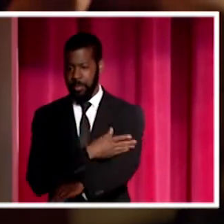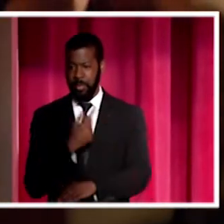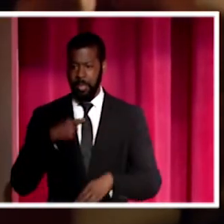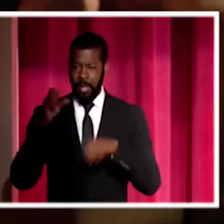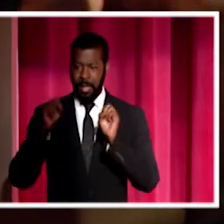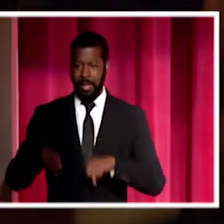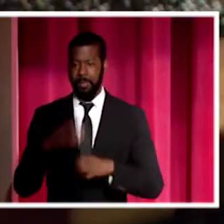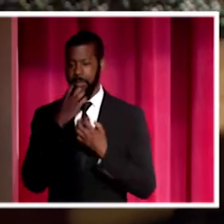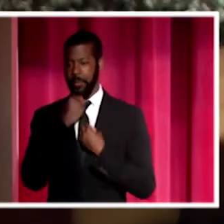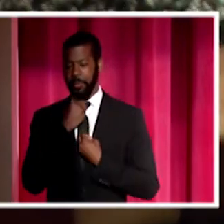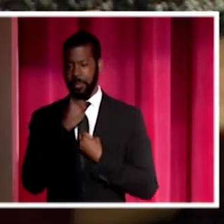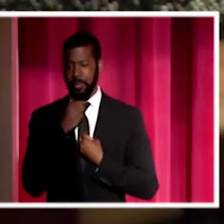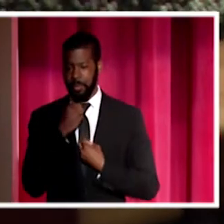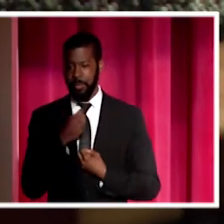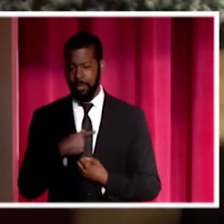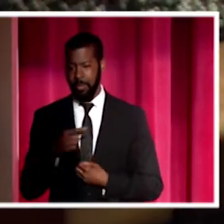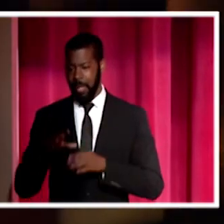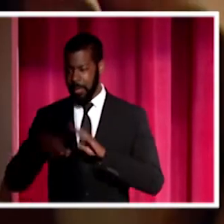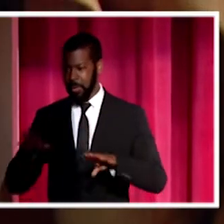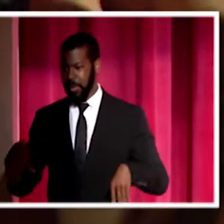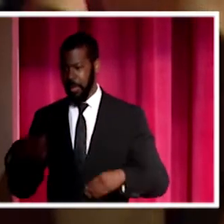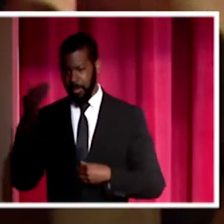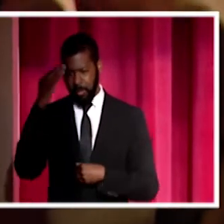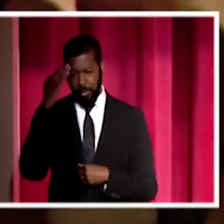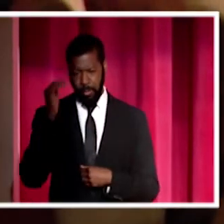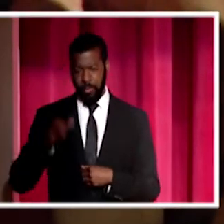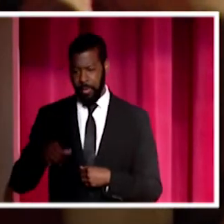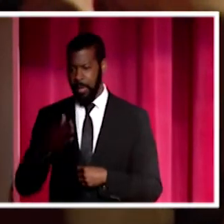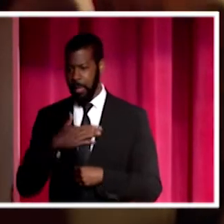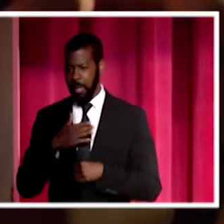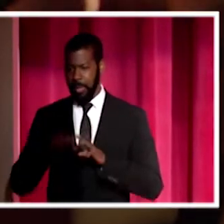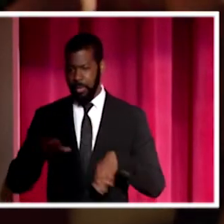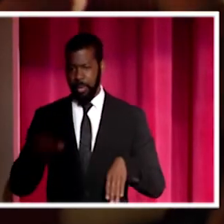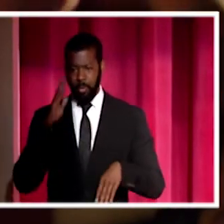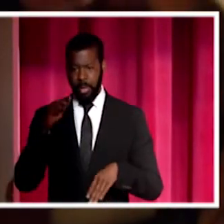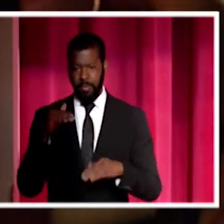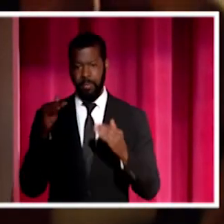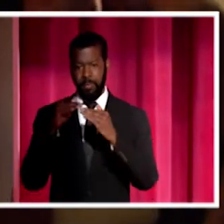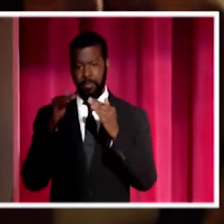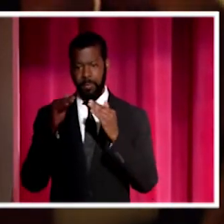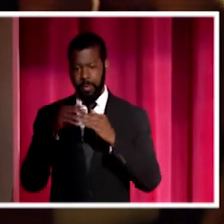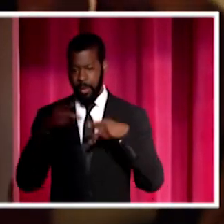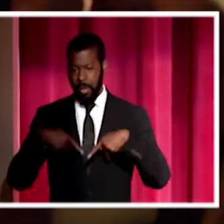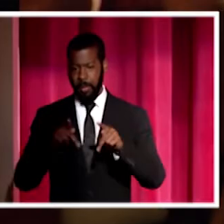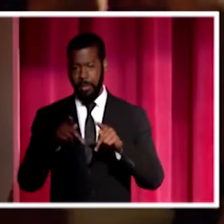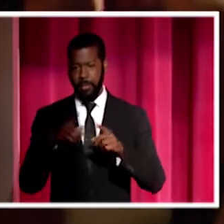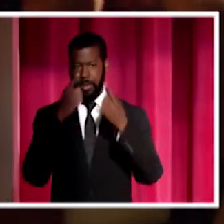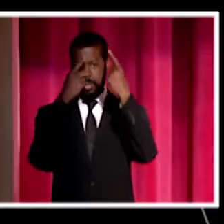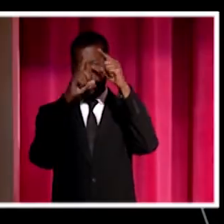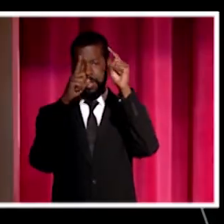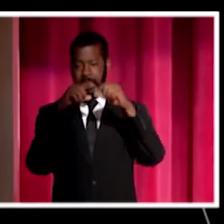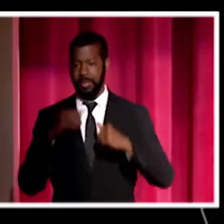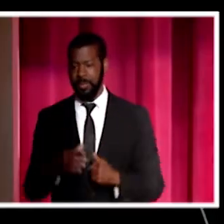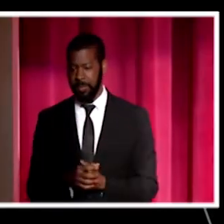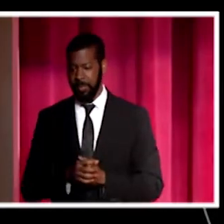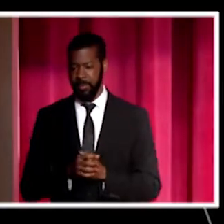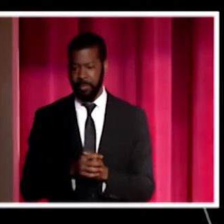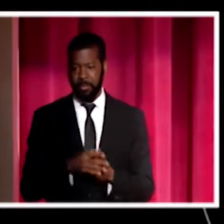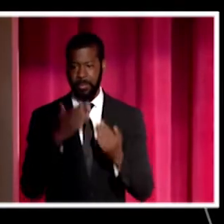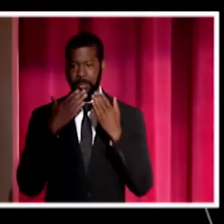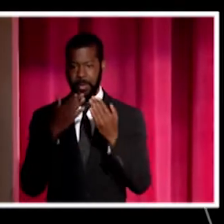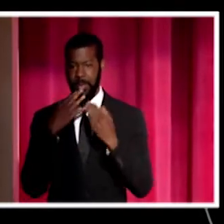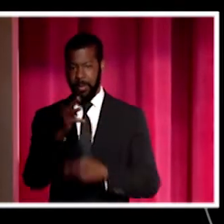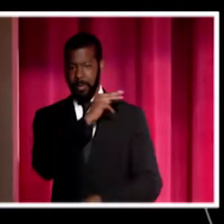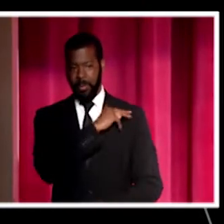embrace motherhood with confidence, knowing that Cooper will have a fair shot at being successful. Thank you,